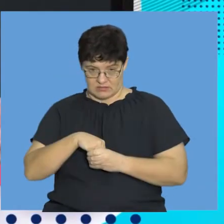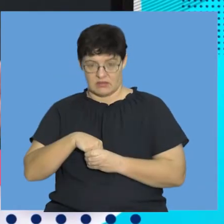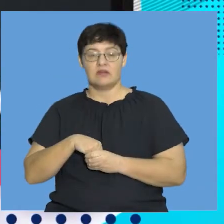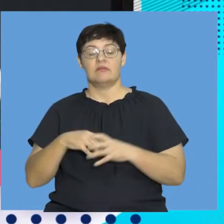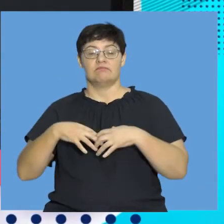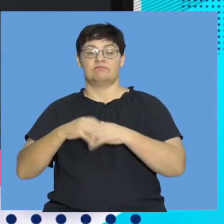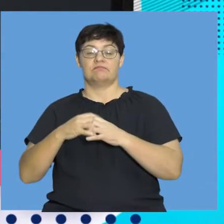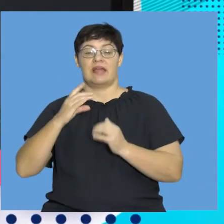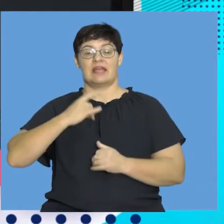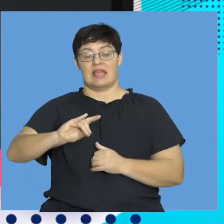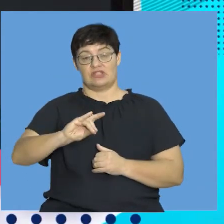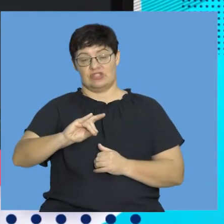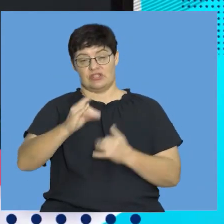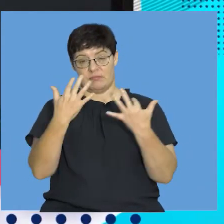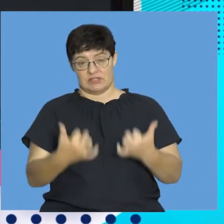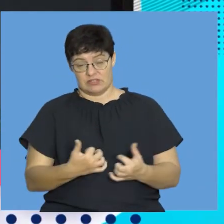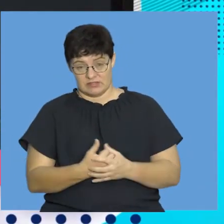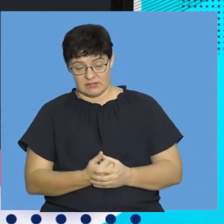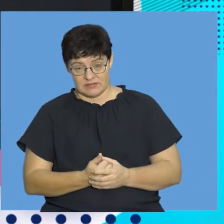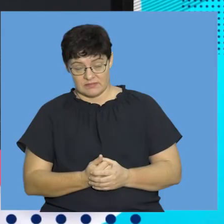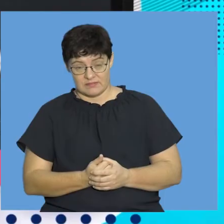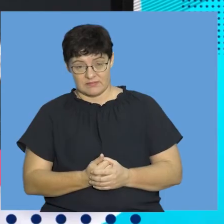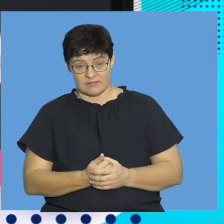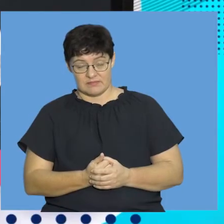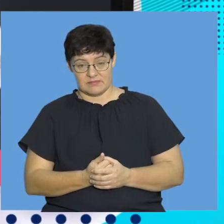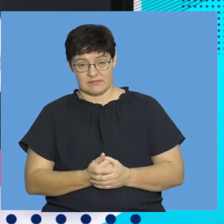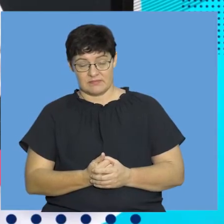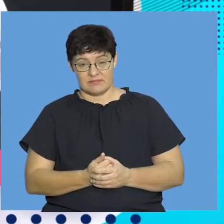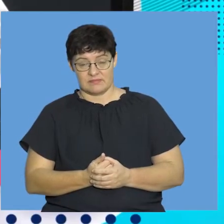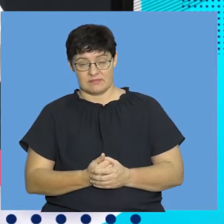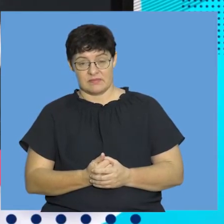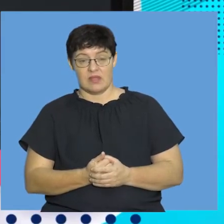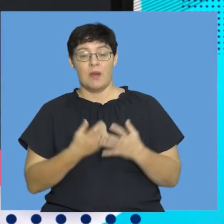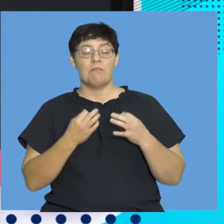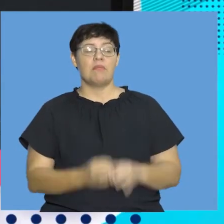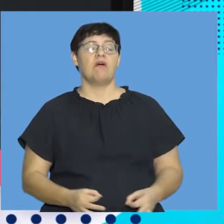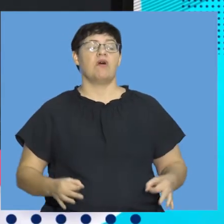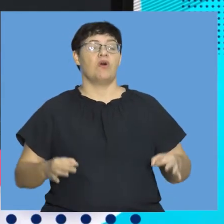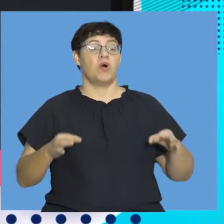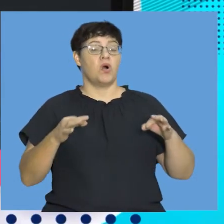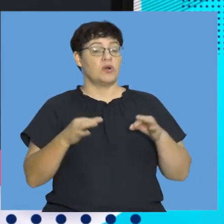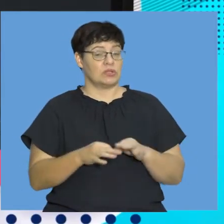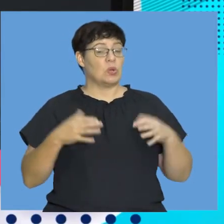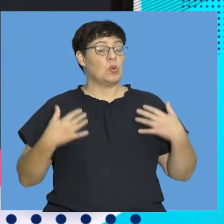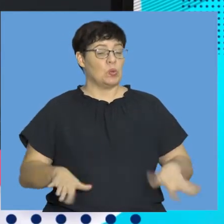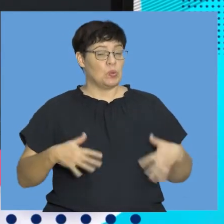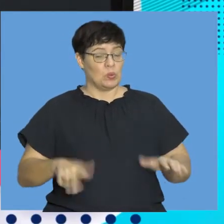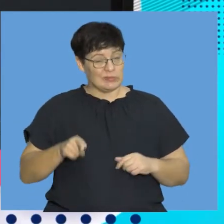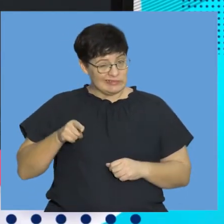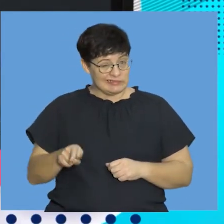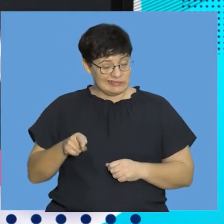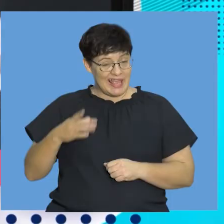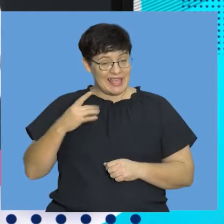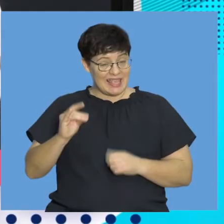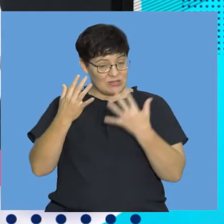would feed into your cash budget. And the most important